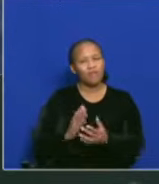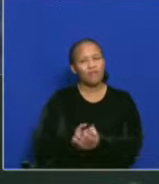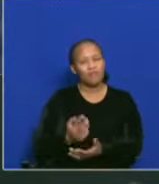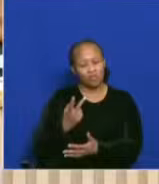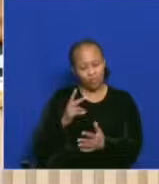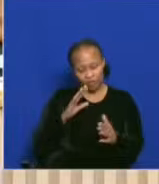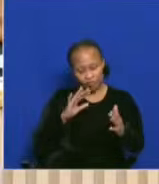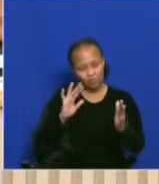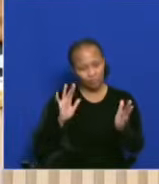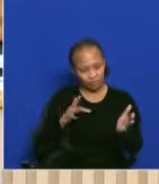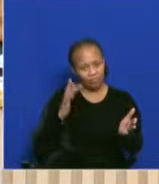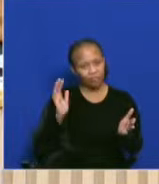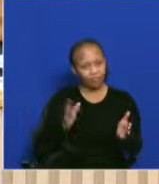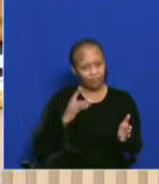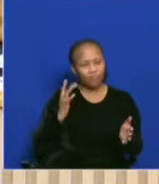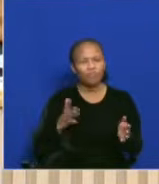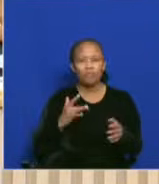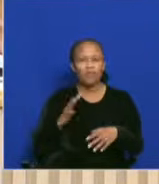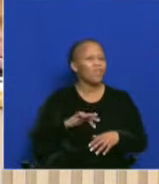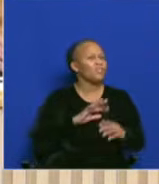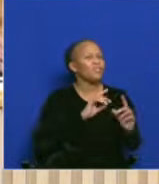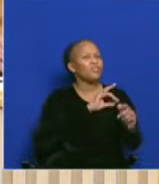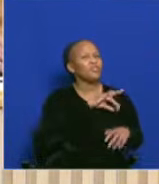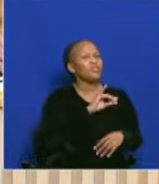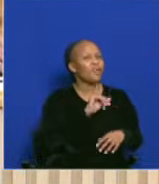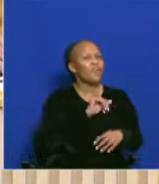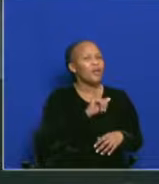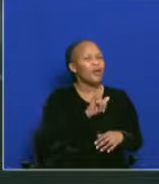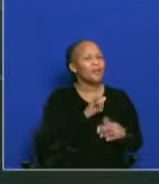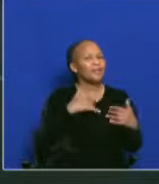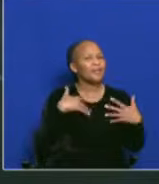on? It's